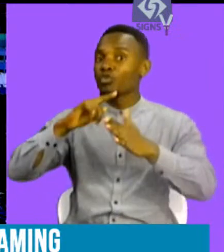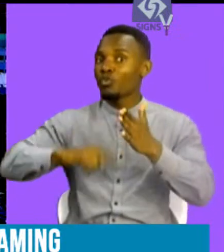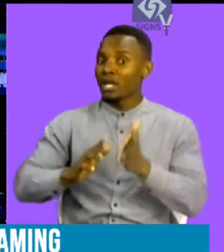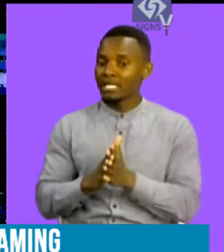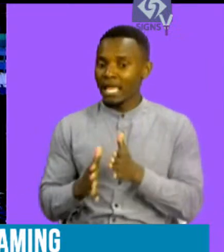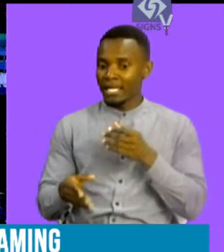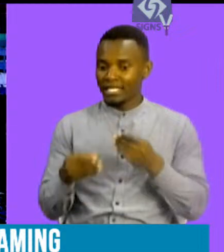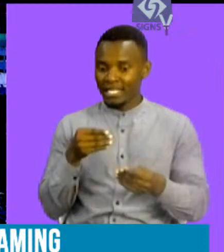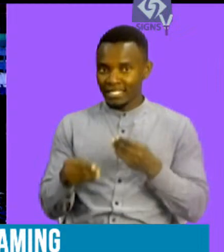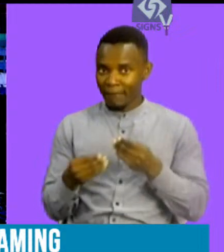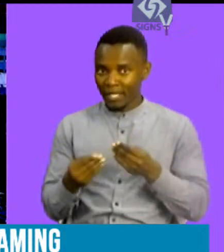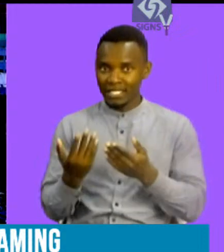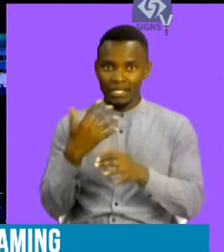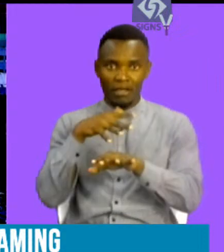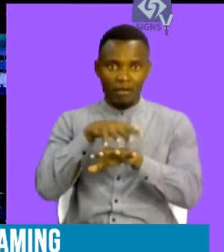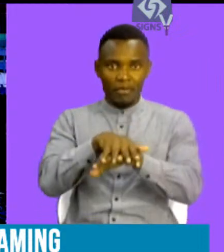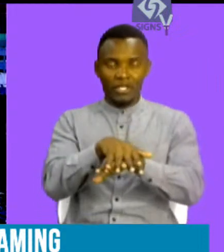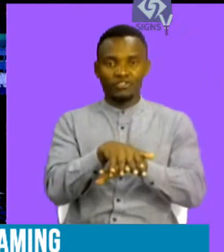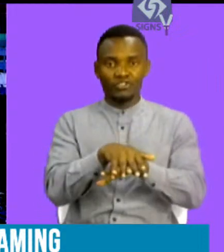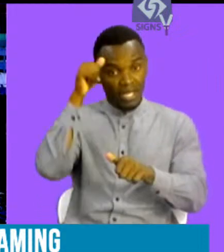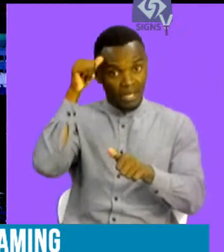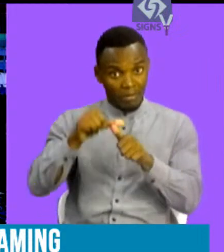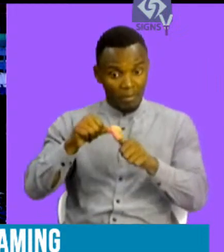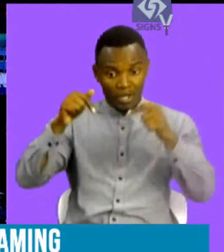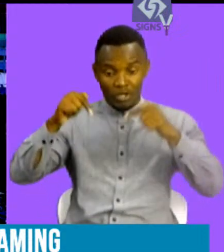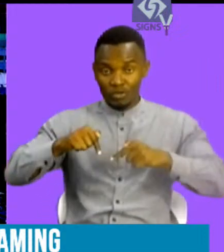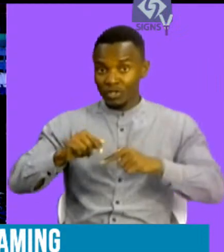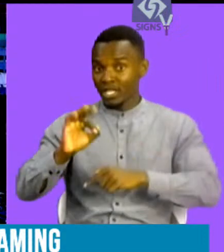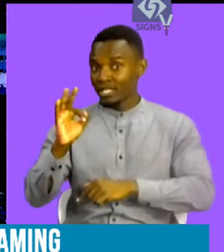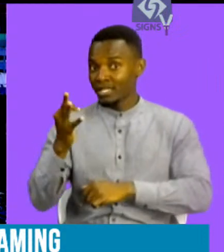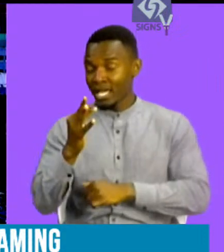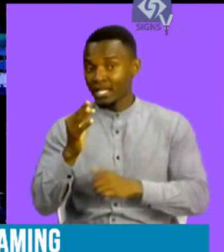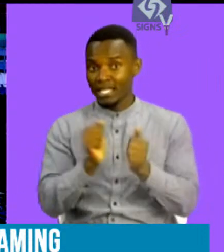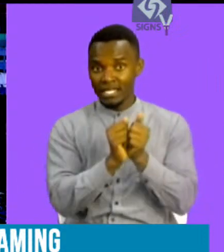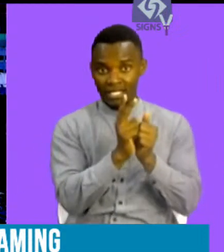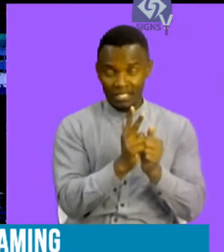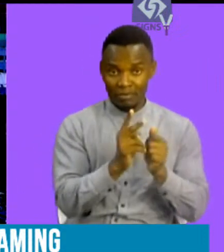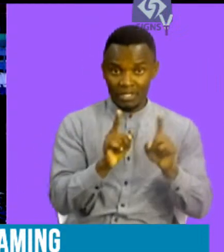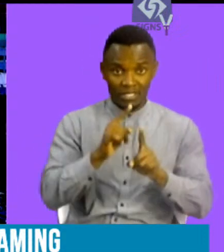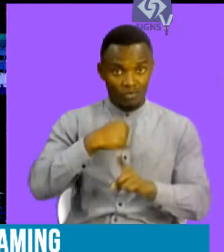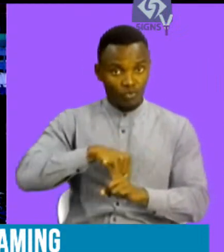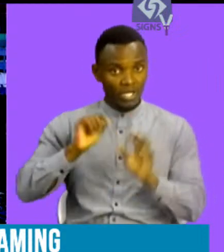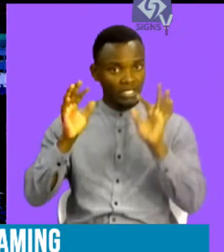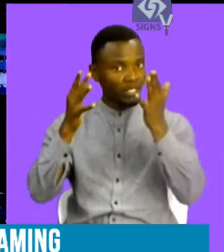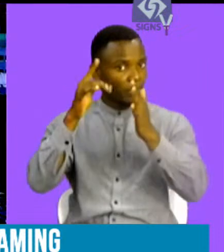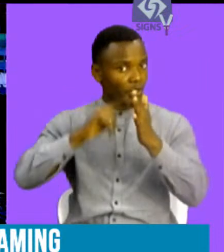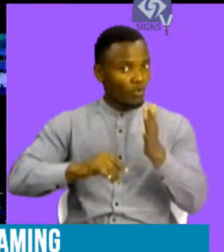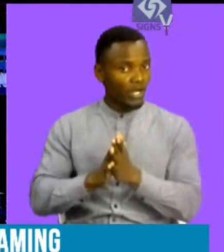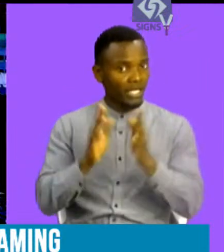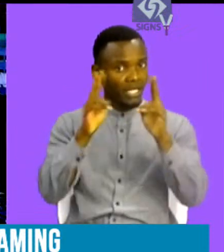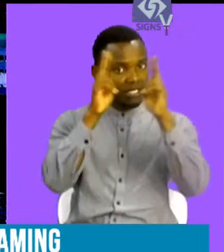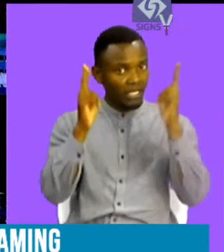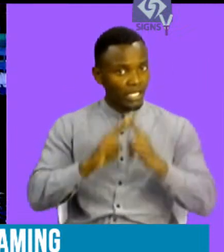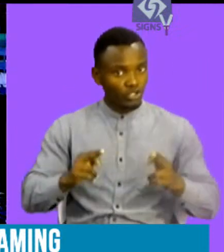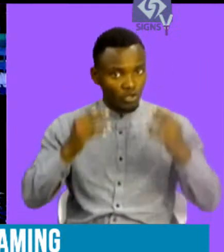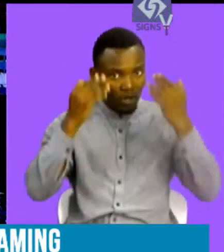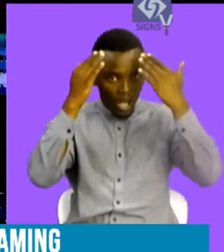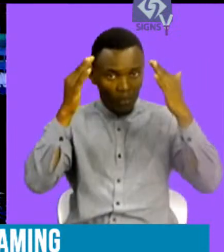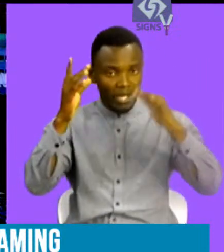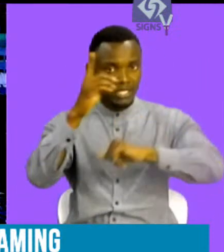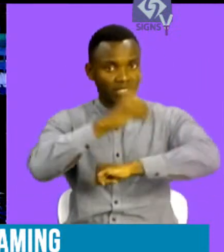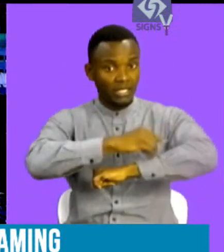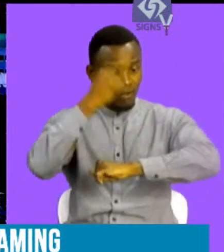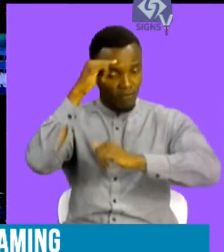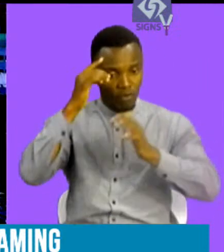disability mainstreaming. Remember, today is the 3rd of December, and we are celebrating the International Awareness Day of Persons